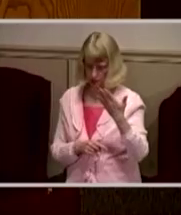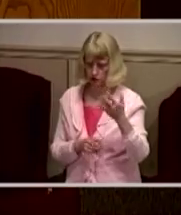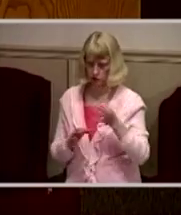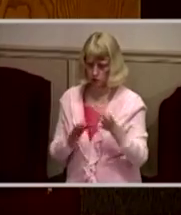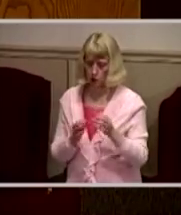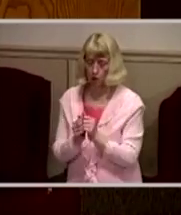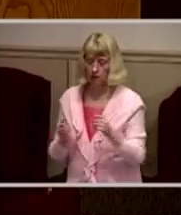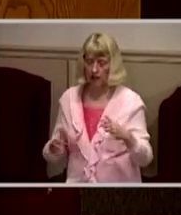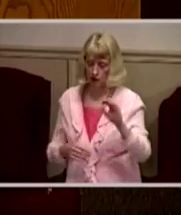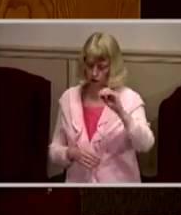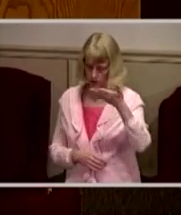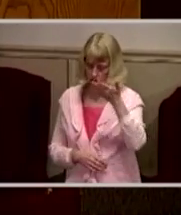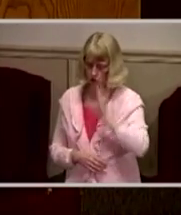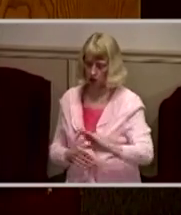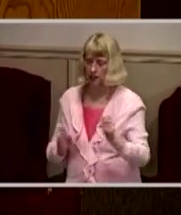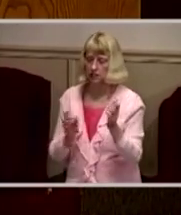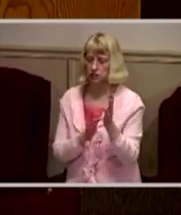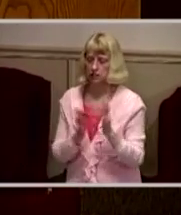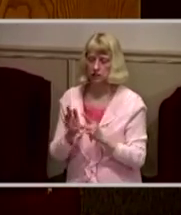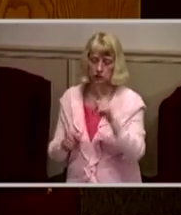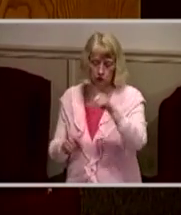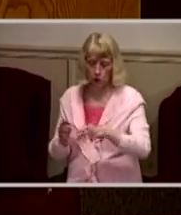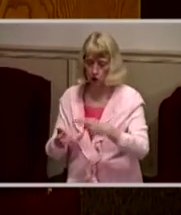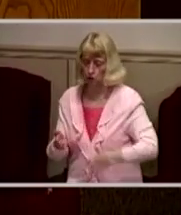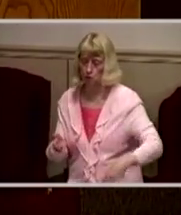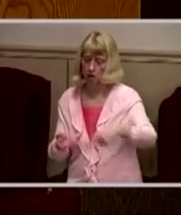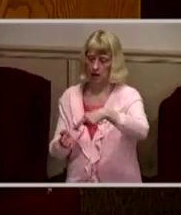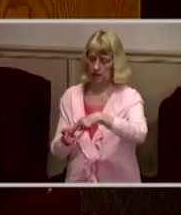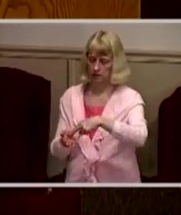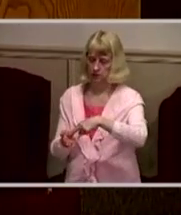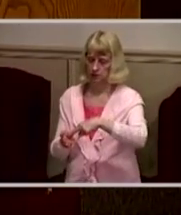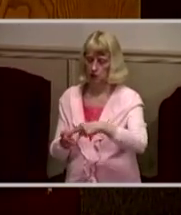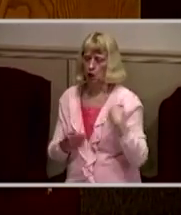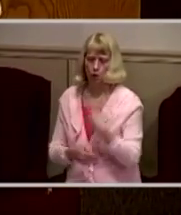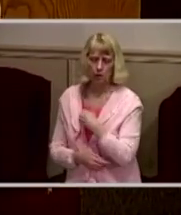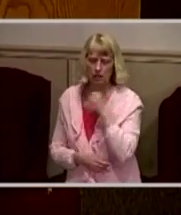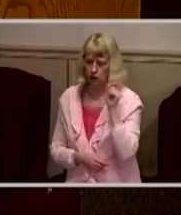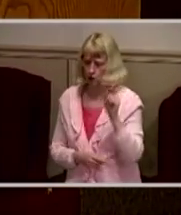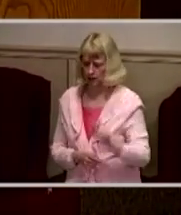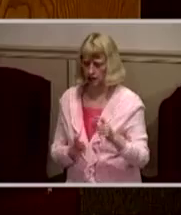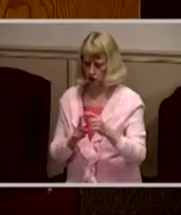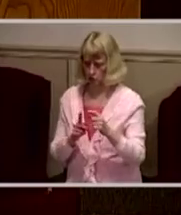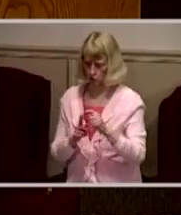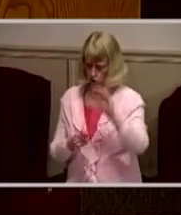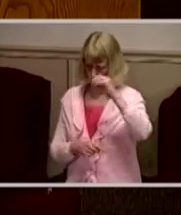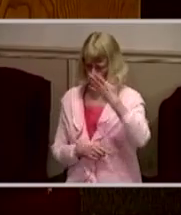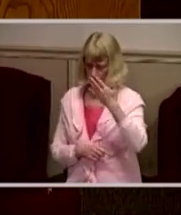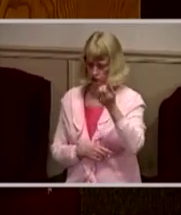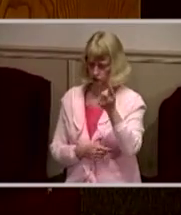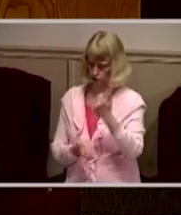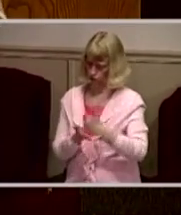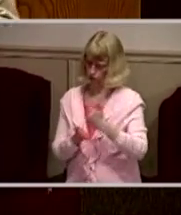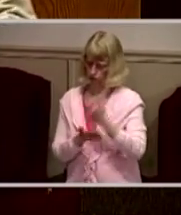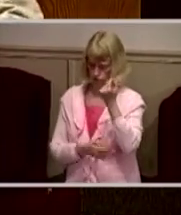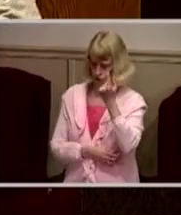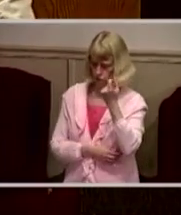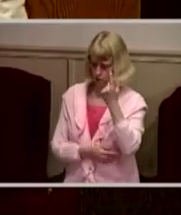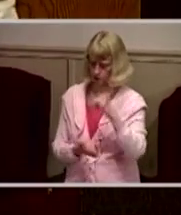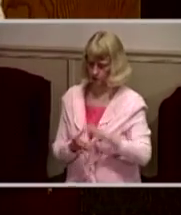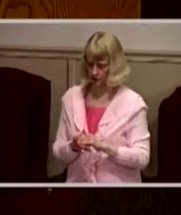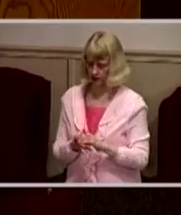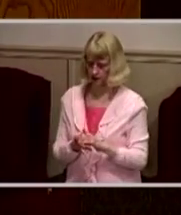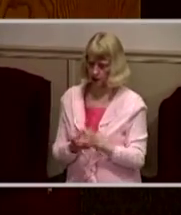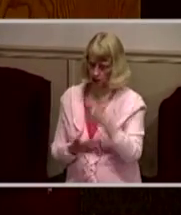that without the grace of God, Jesus wouldn't have risen from the grave. We don't need the word grace in here to teach us that